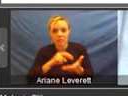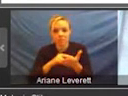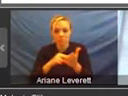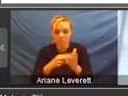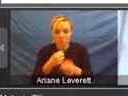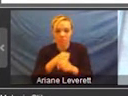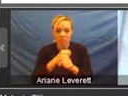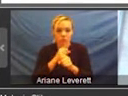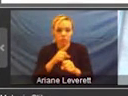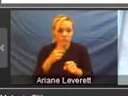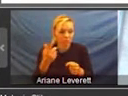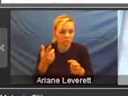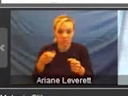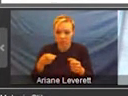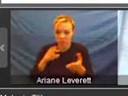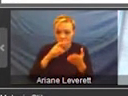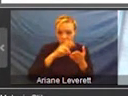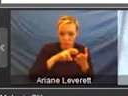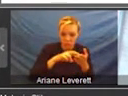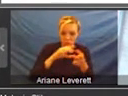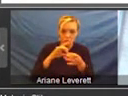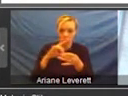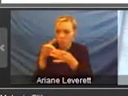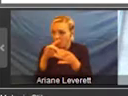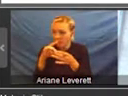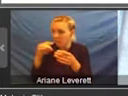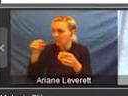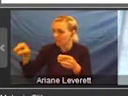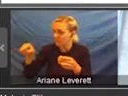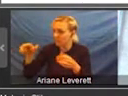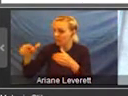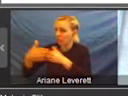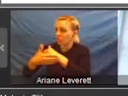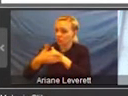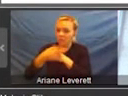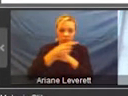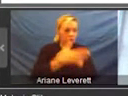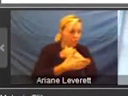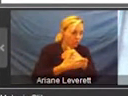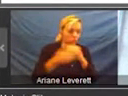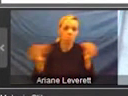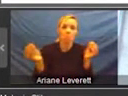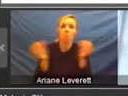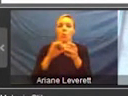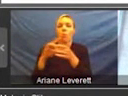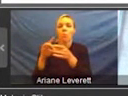cooperating with researchers in the countries that the projects are based in.